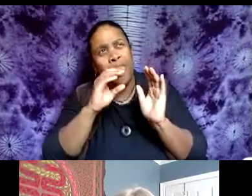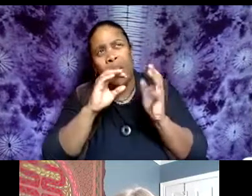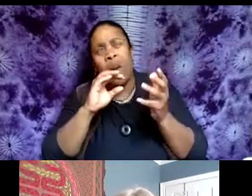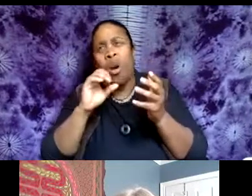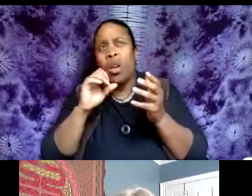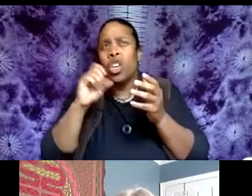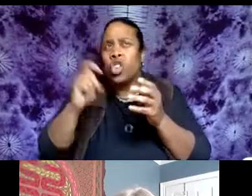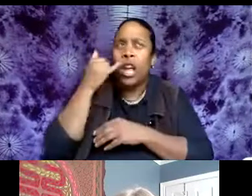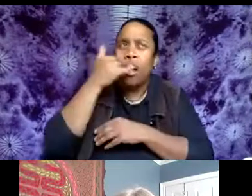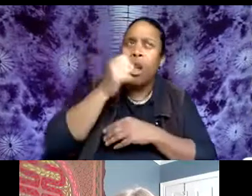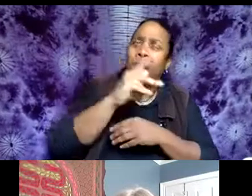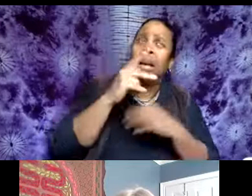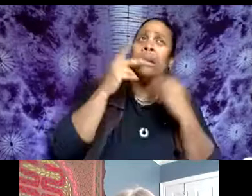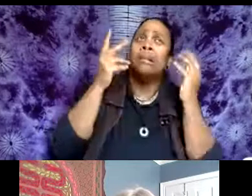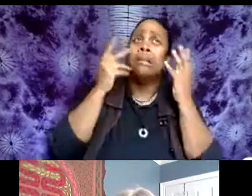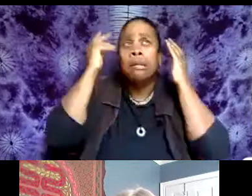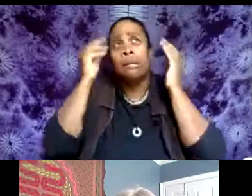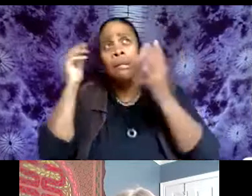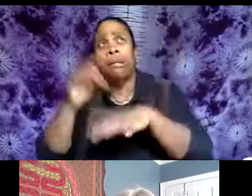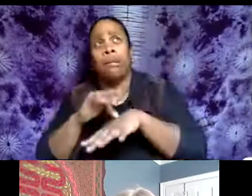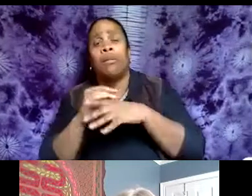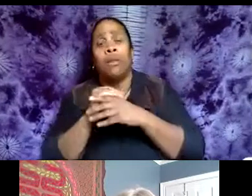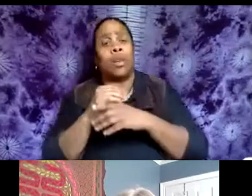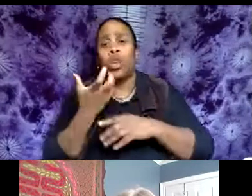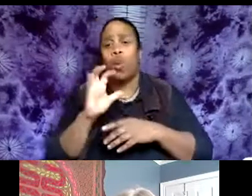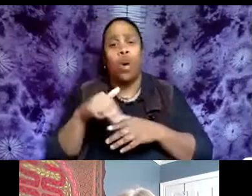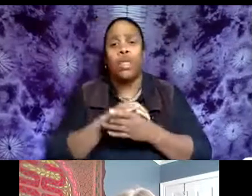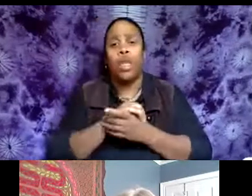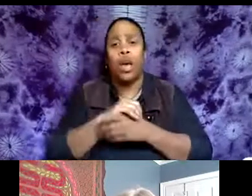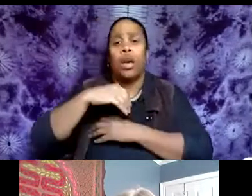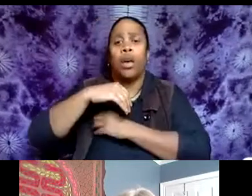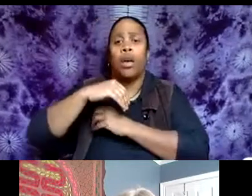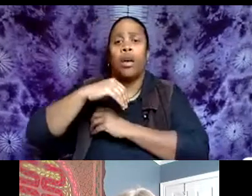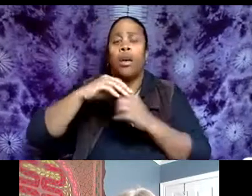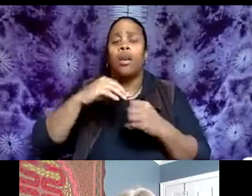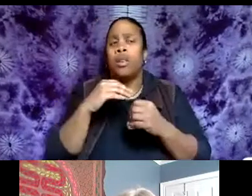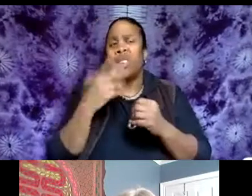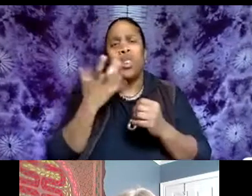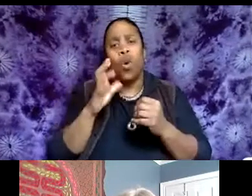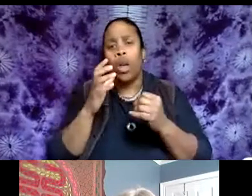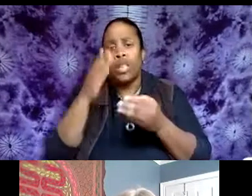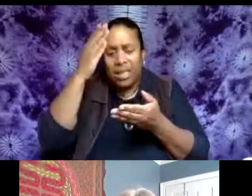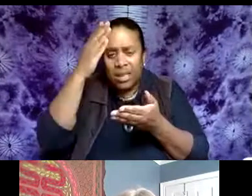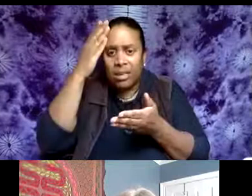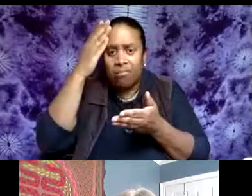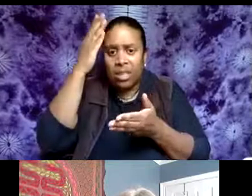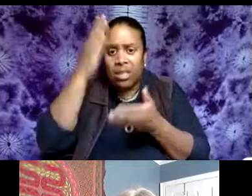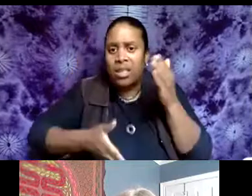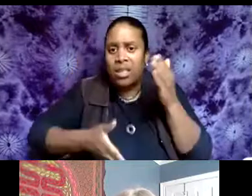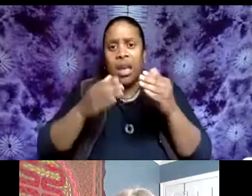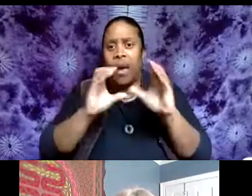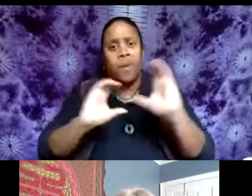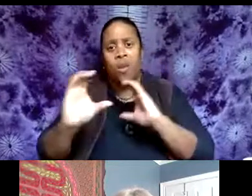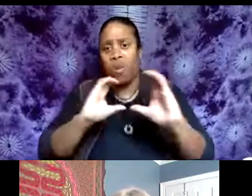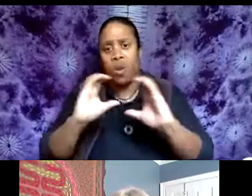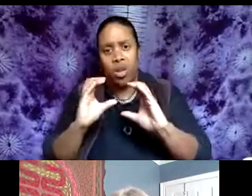that's sort of the place you want to reach, because unless you completely want to shut off communication, which it doesn't sound like you do, you just